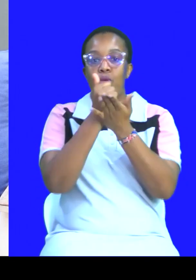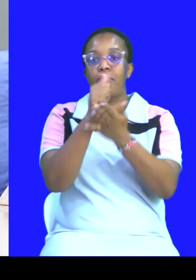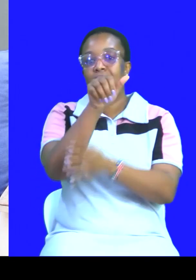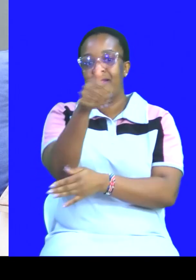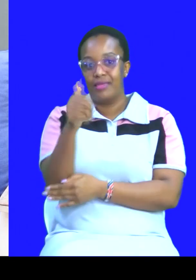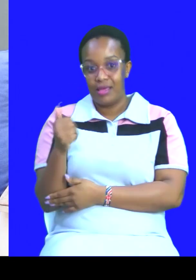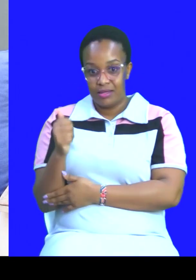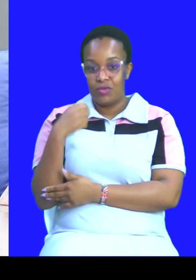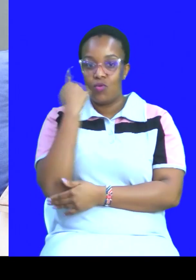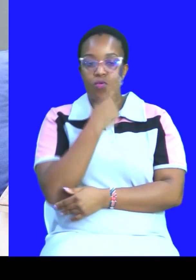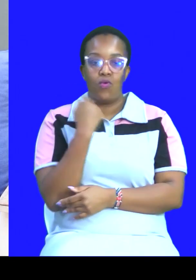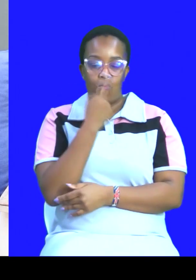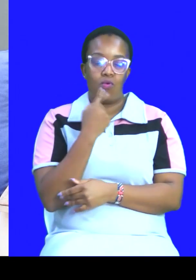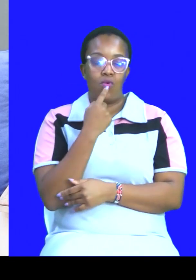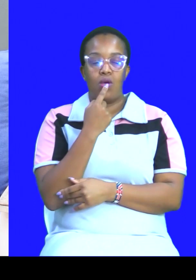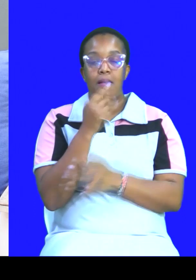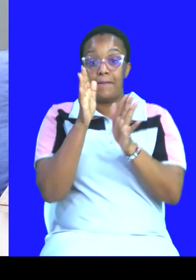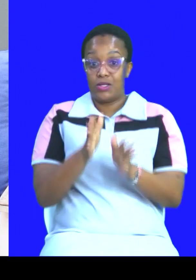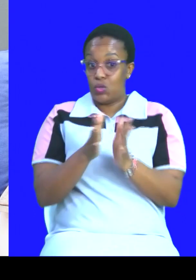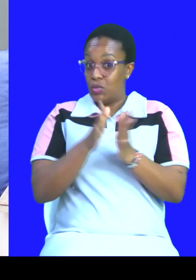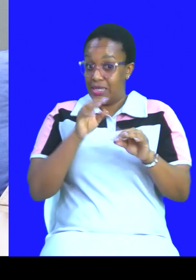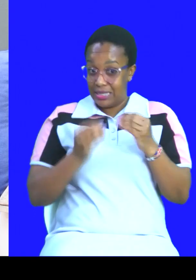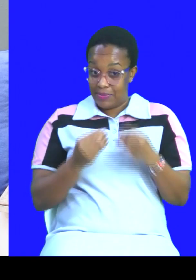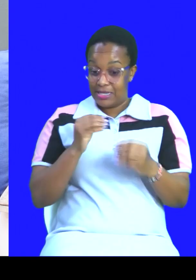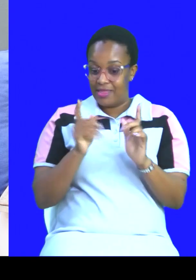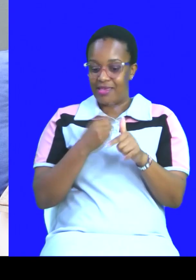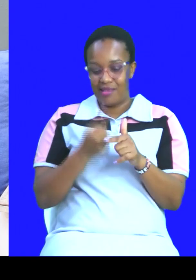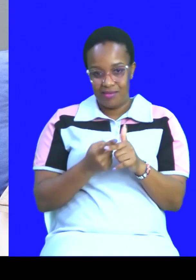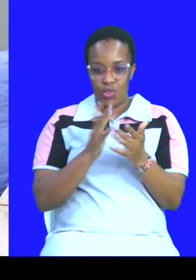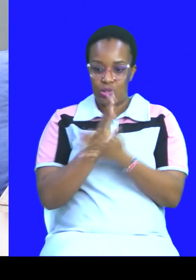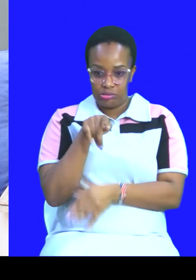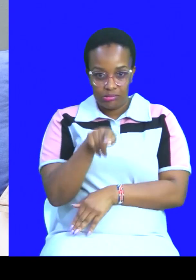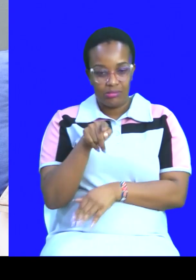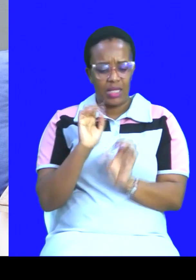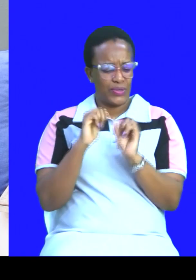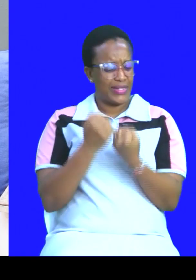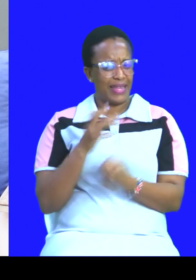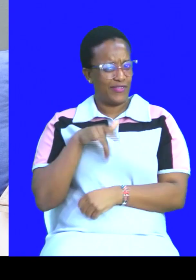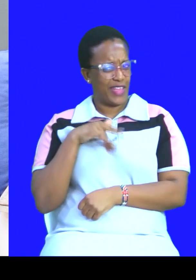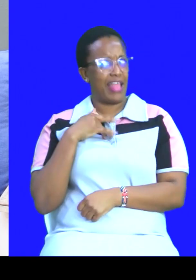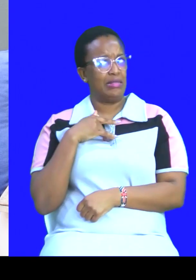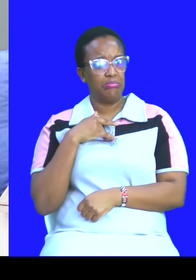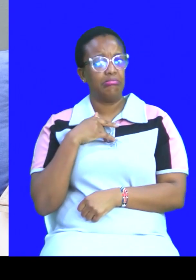those coming persons with disabilities, that way the society will feel like